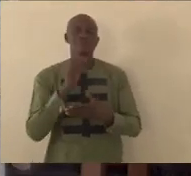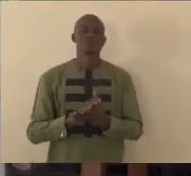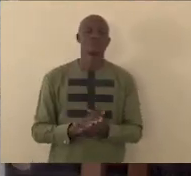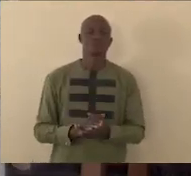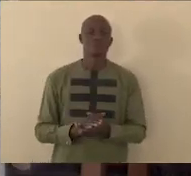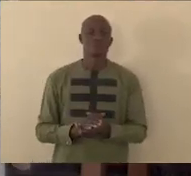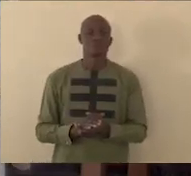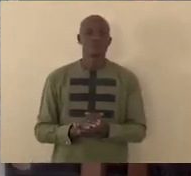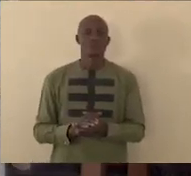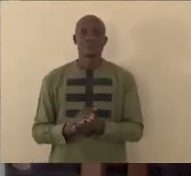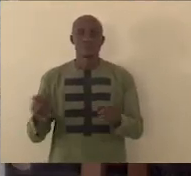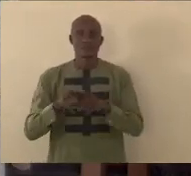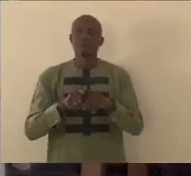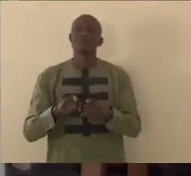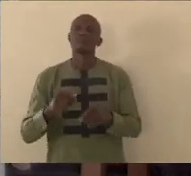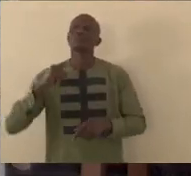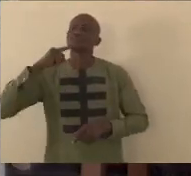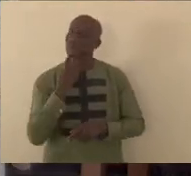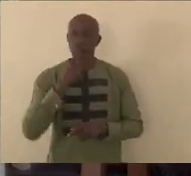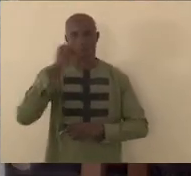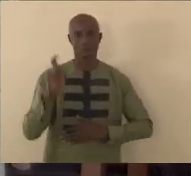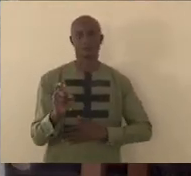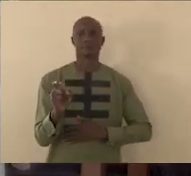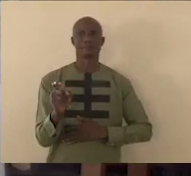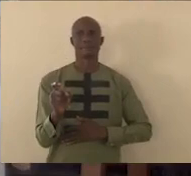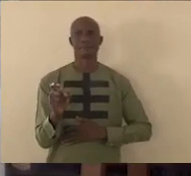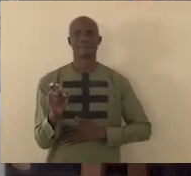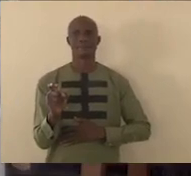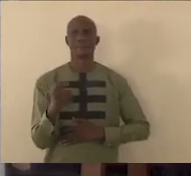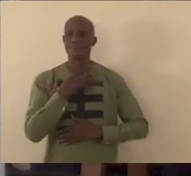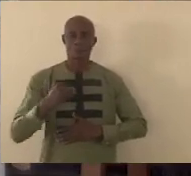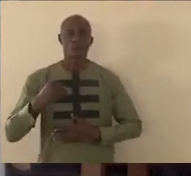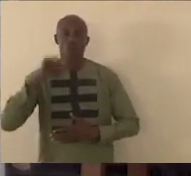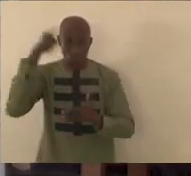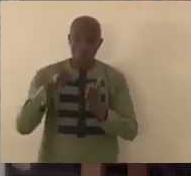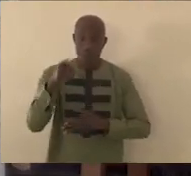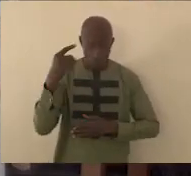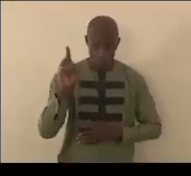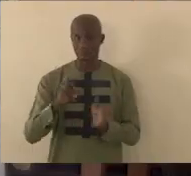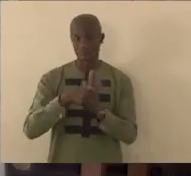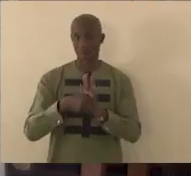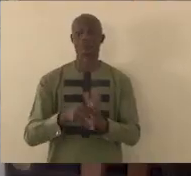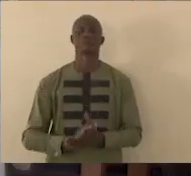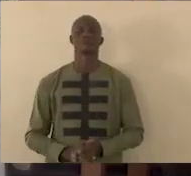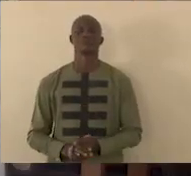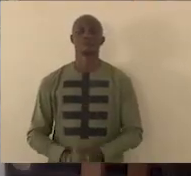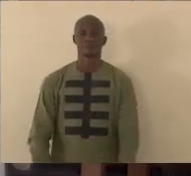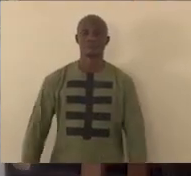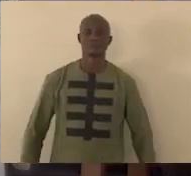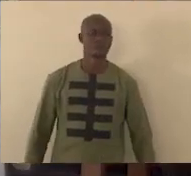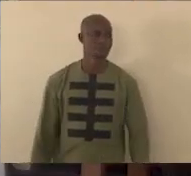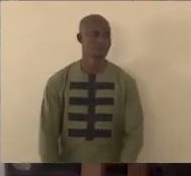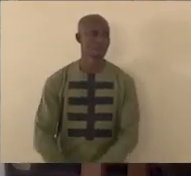our tribes? That's a serious question we should all deal with. And what will you do about it?